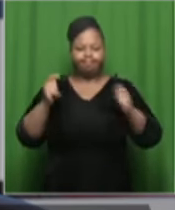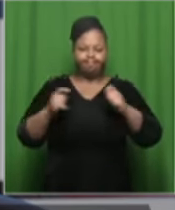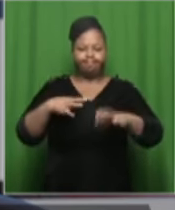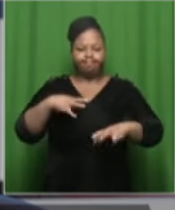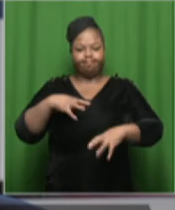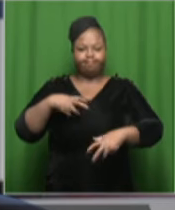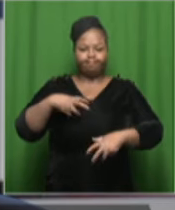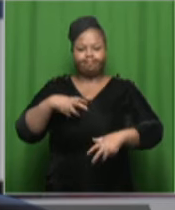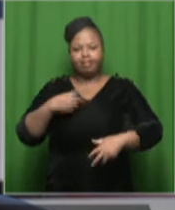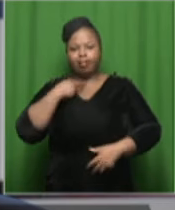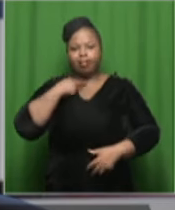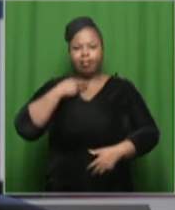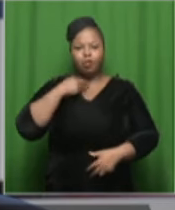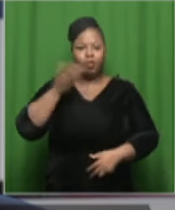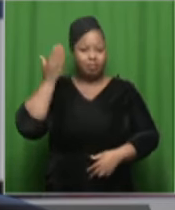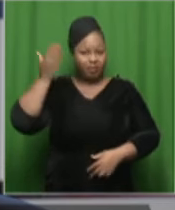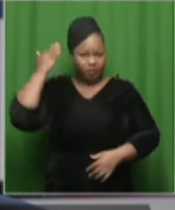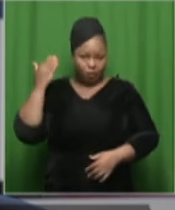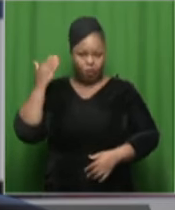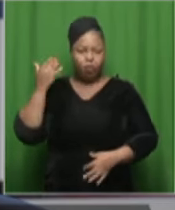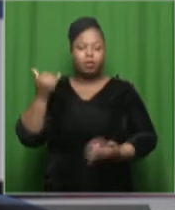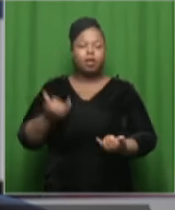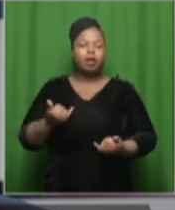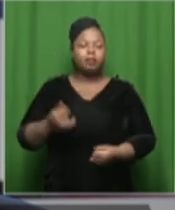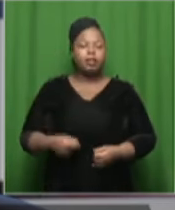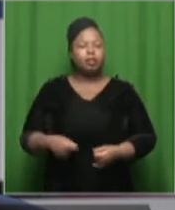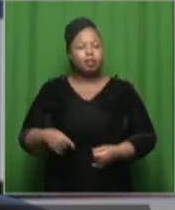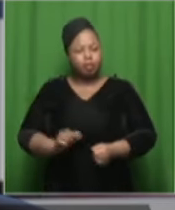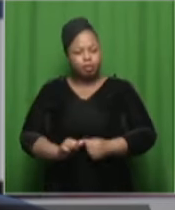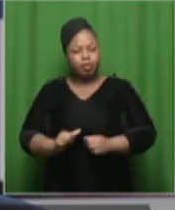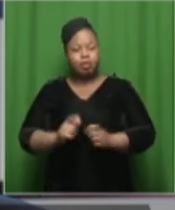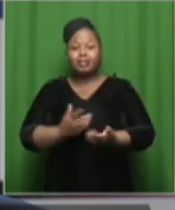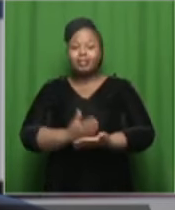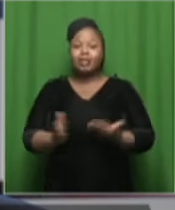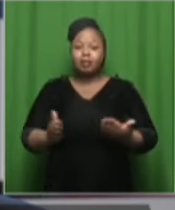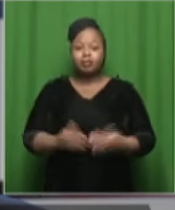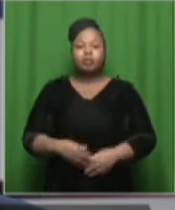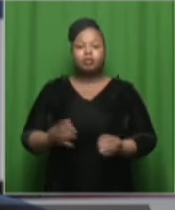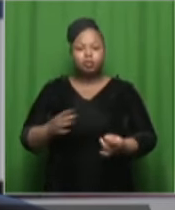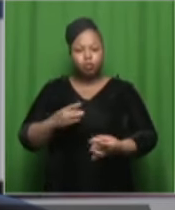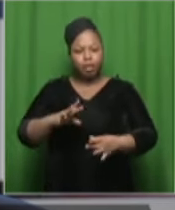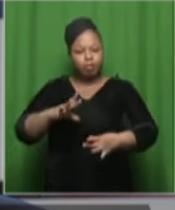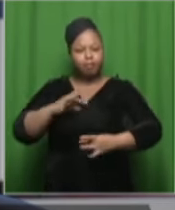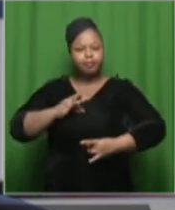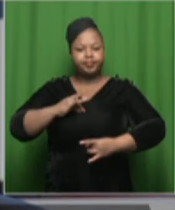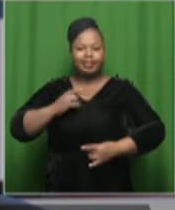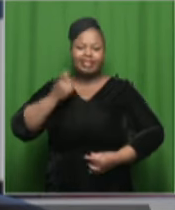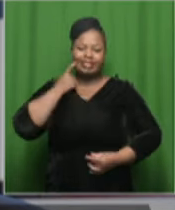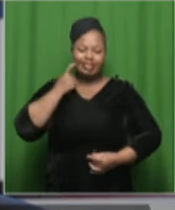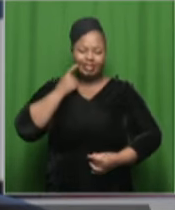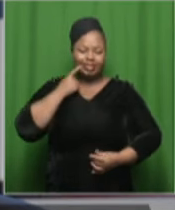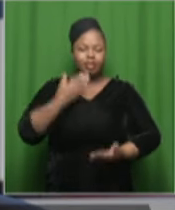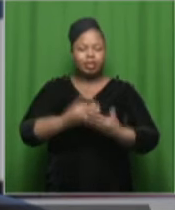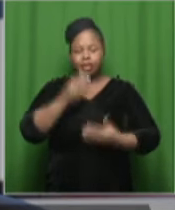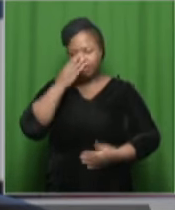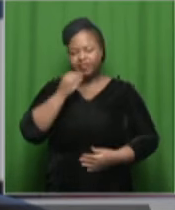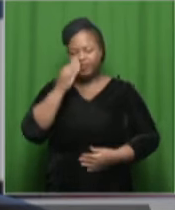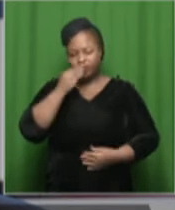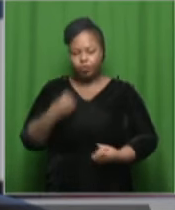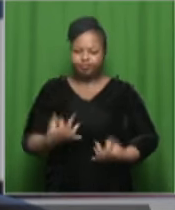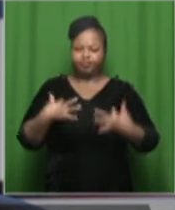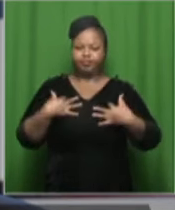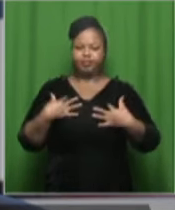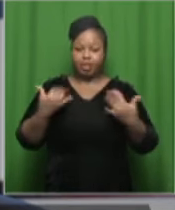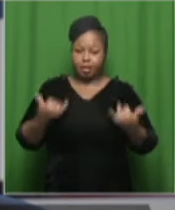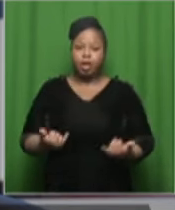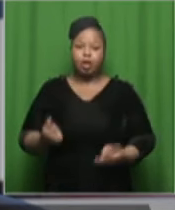the immunity to influenza from the past has waned a little bit, and we're seeing people who are more susceptible now to influenza, and that gives this virus